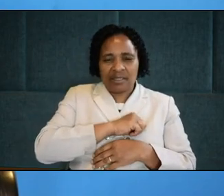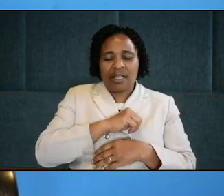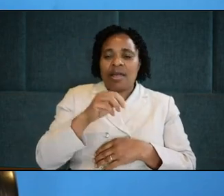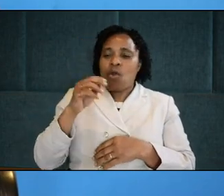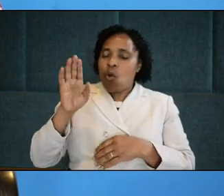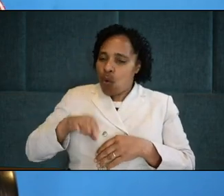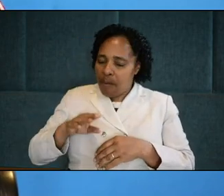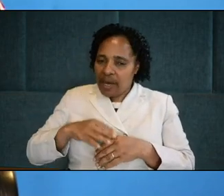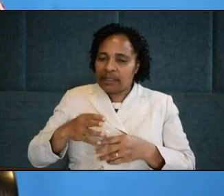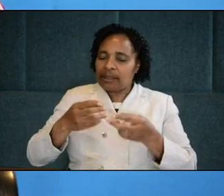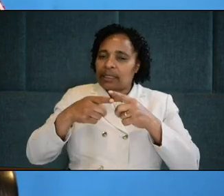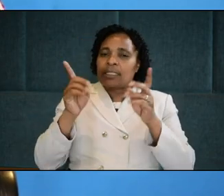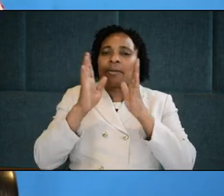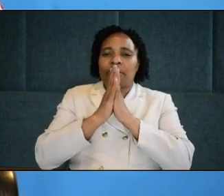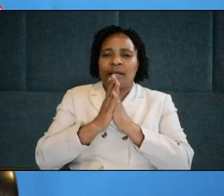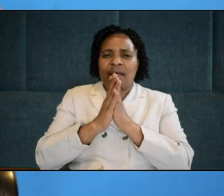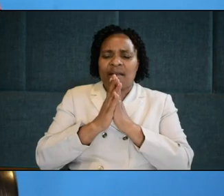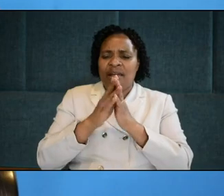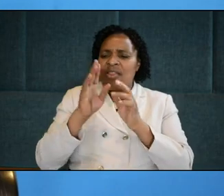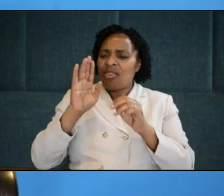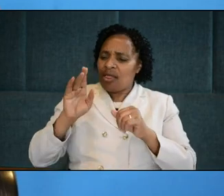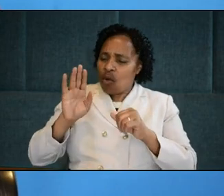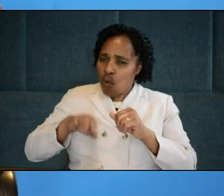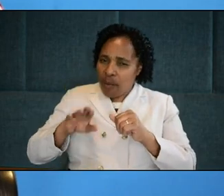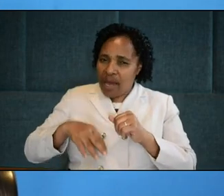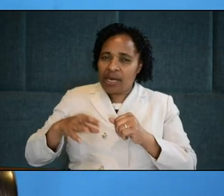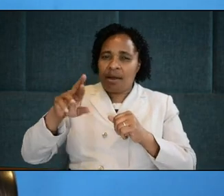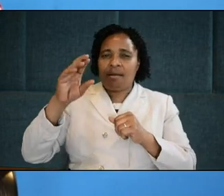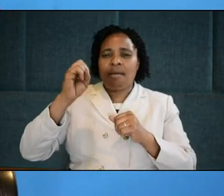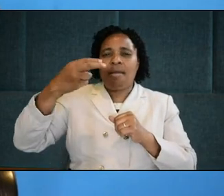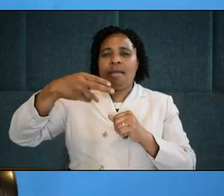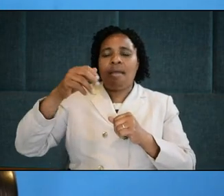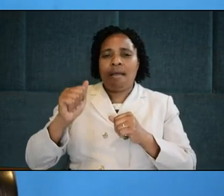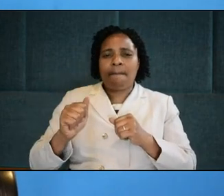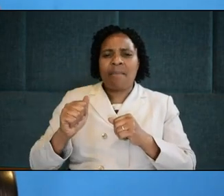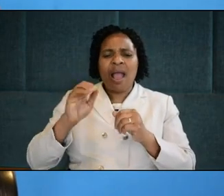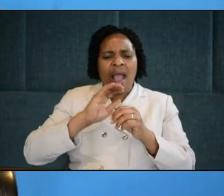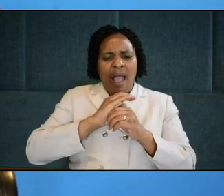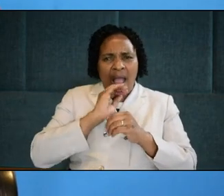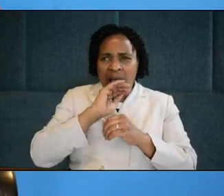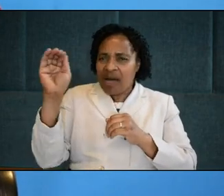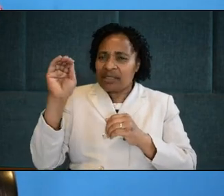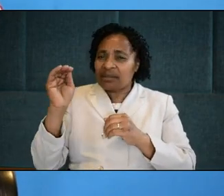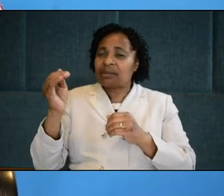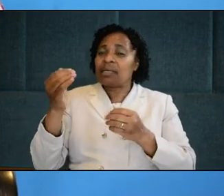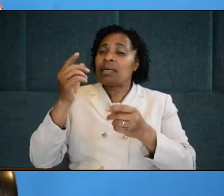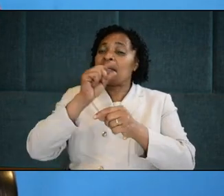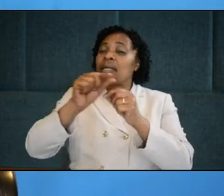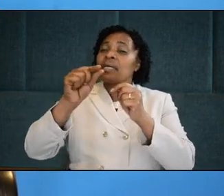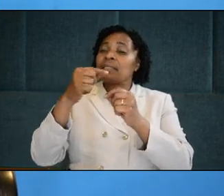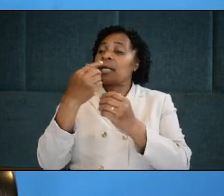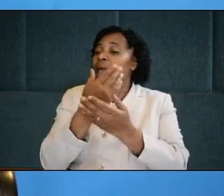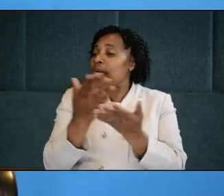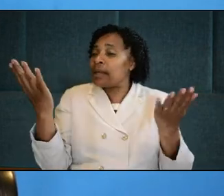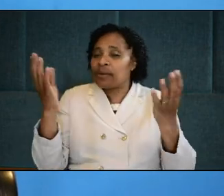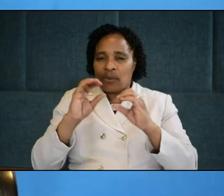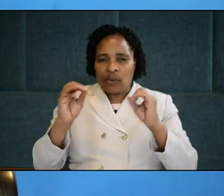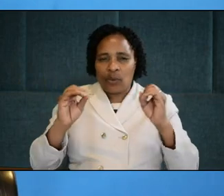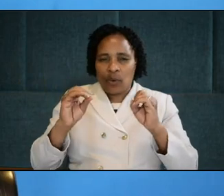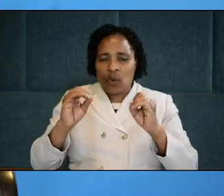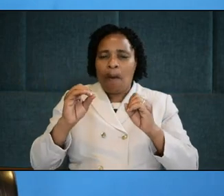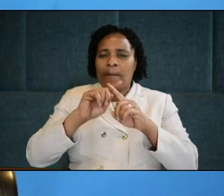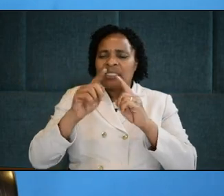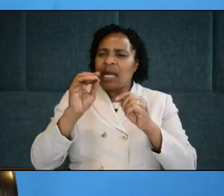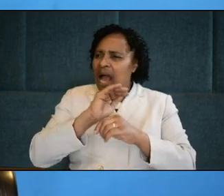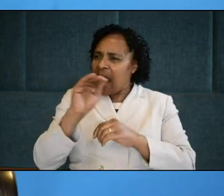prayer. And Rahab did not ask for grace on everybody in Jericho. She only asked for grace